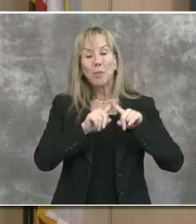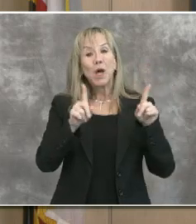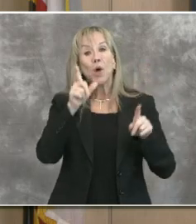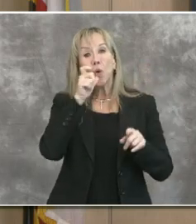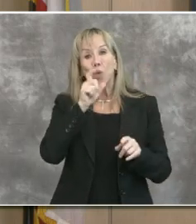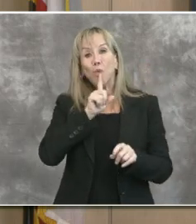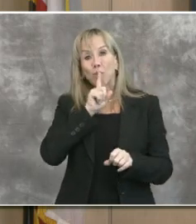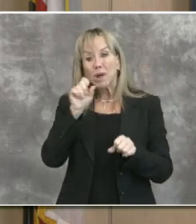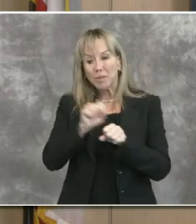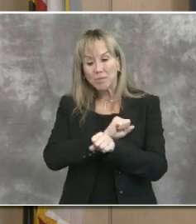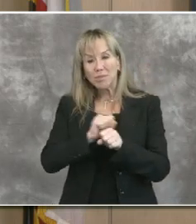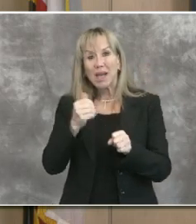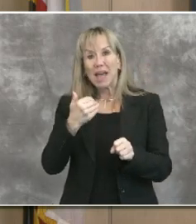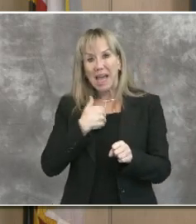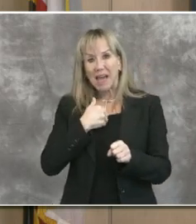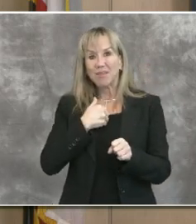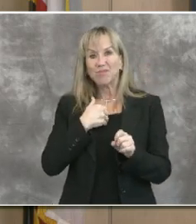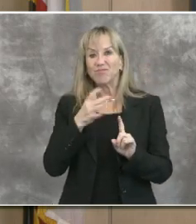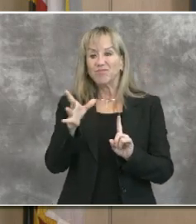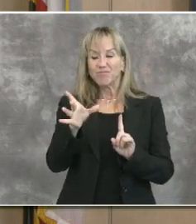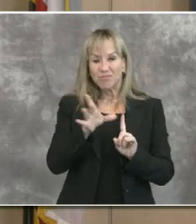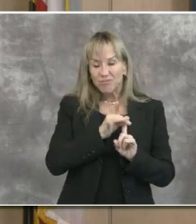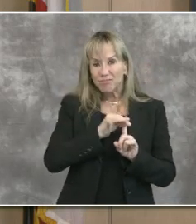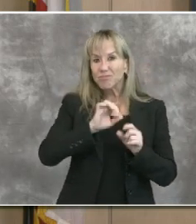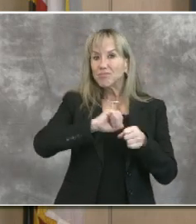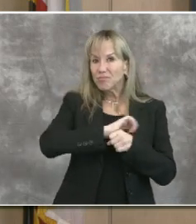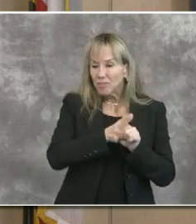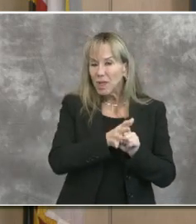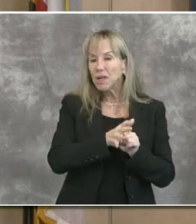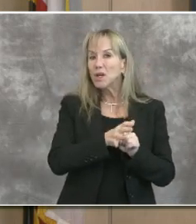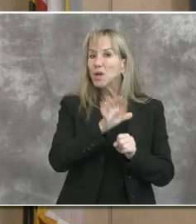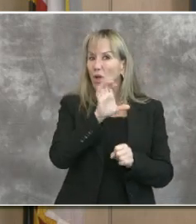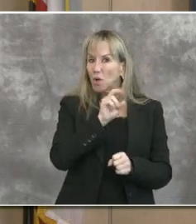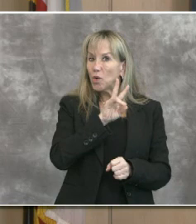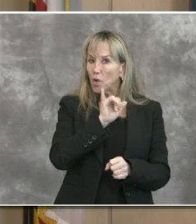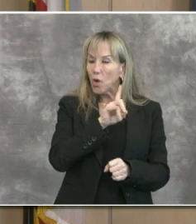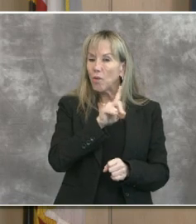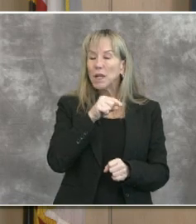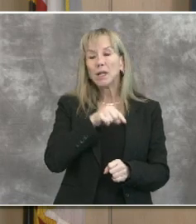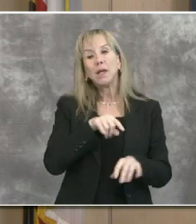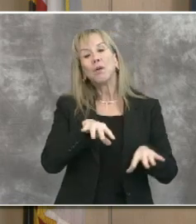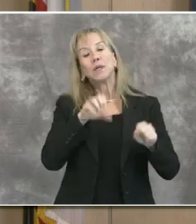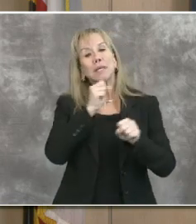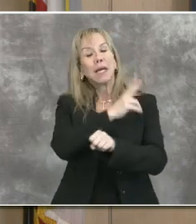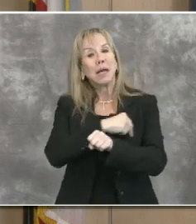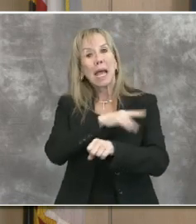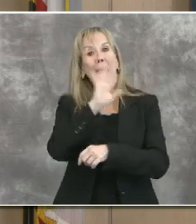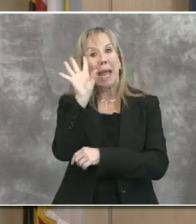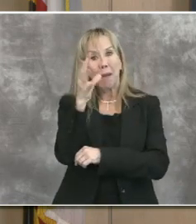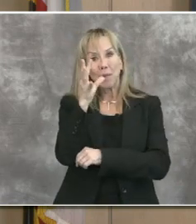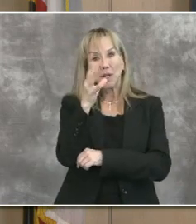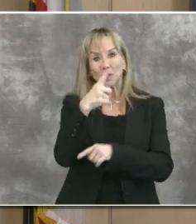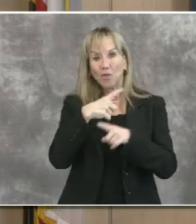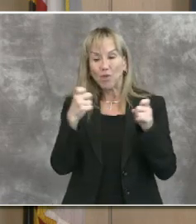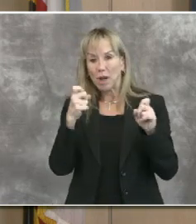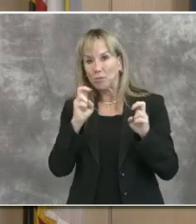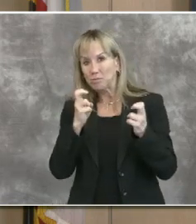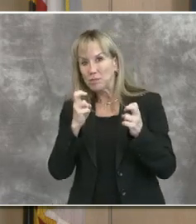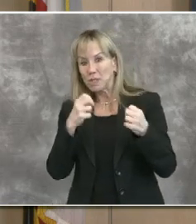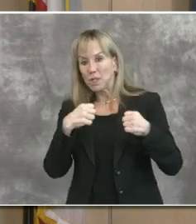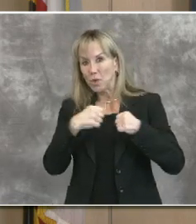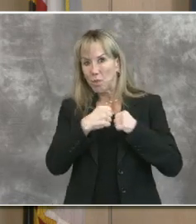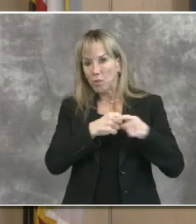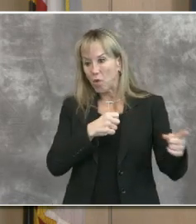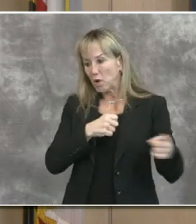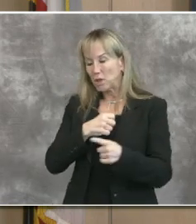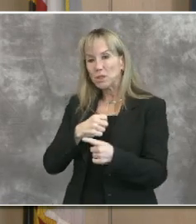COVID identified who are taking ambulances from the border is higher than it was 2 months ago, because we didn't